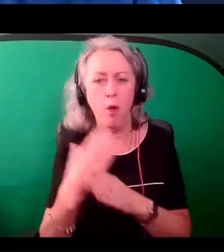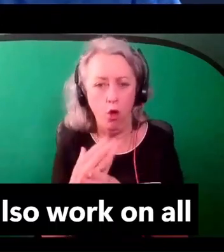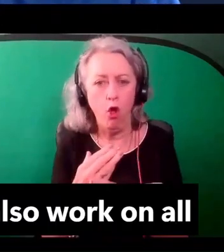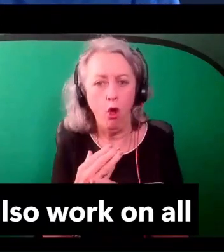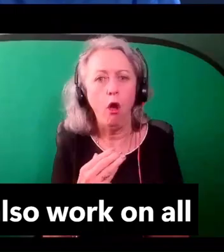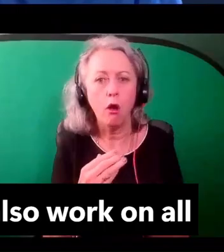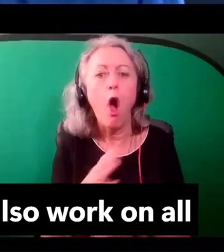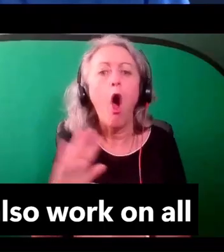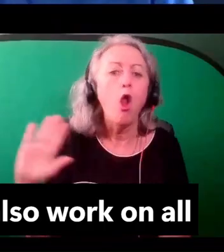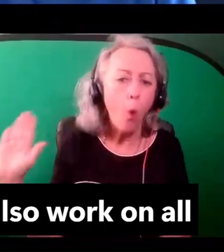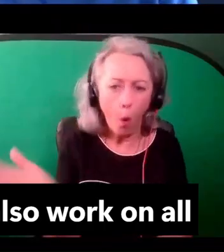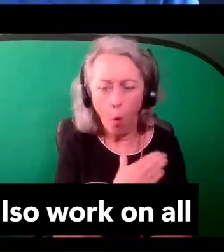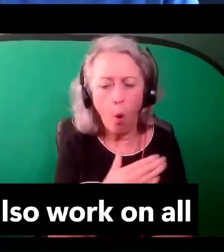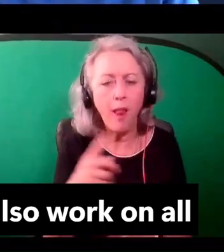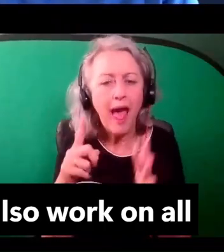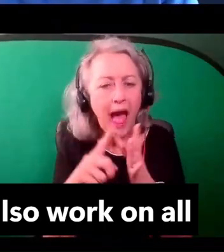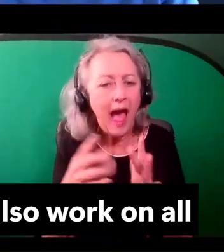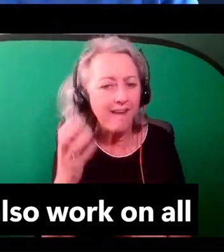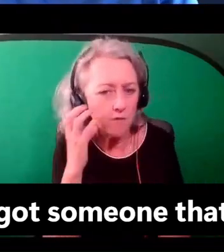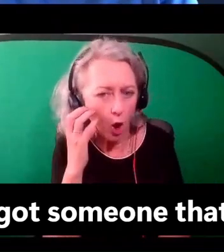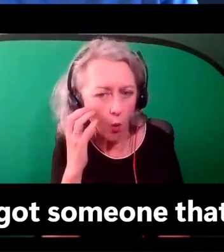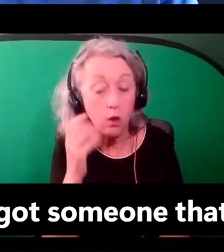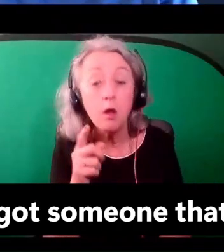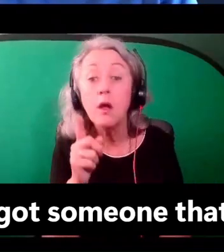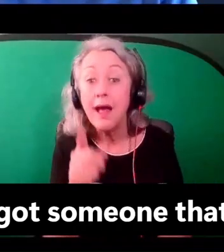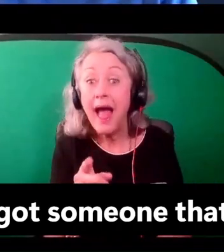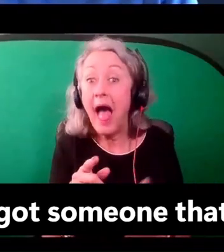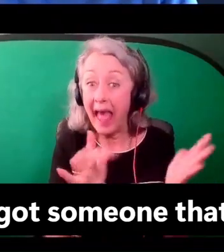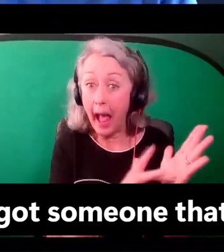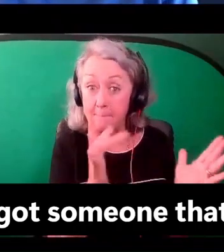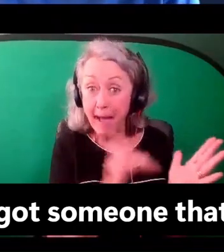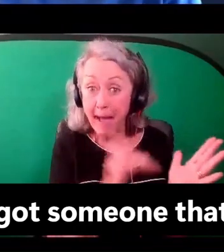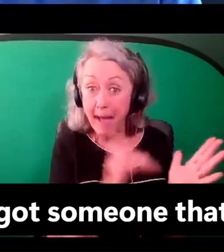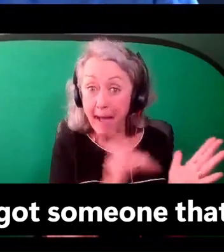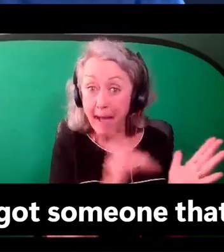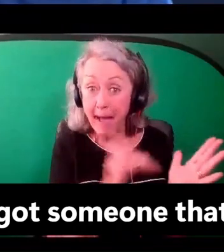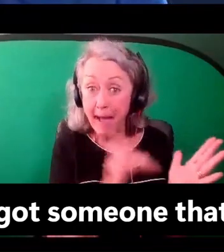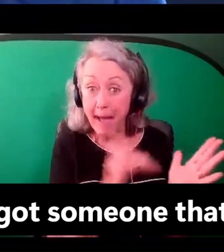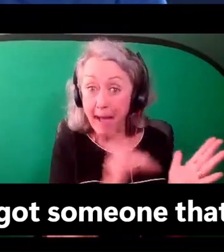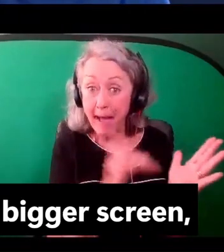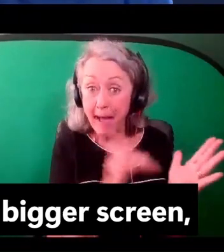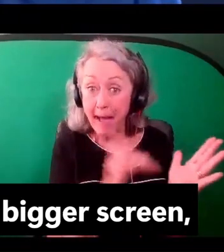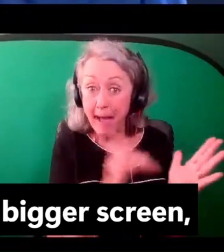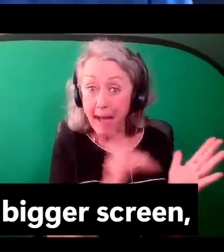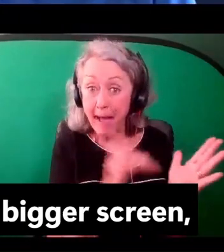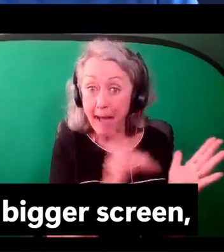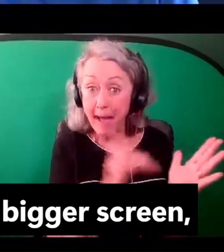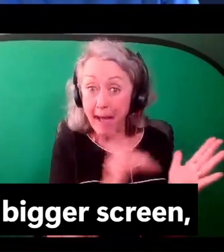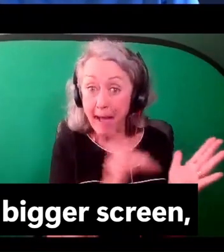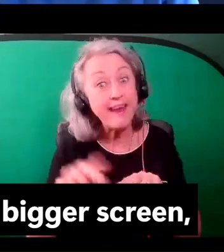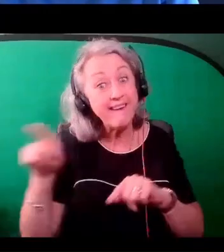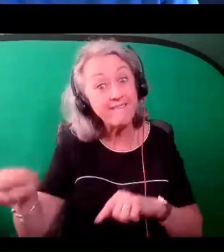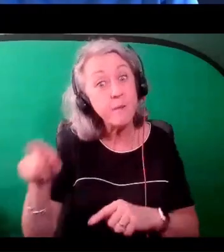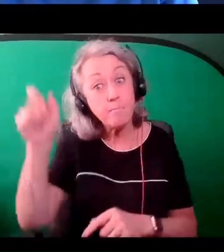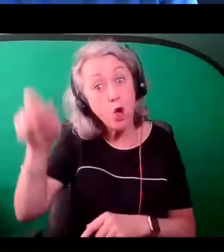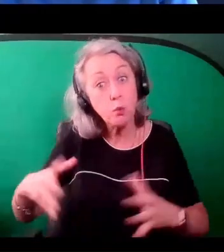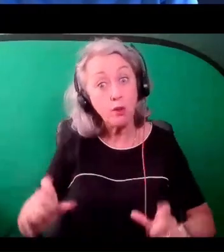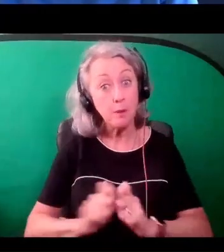all iPhones. It will also work on all iPads. So if you've got someone that wants a slightly bigger